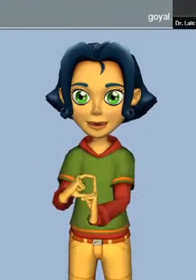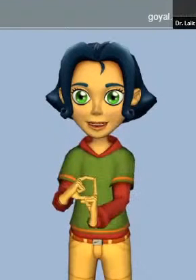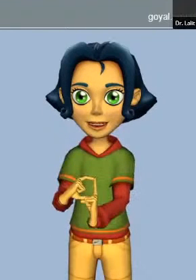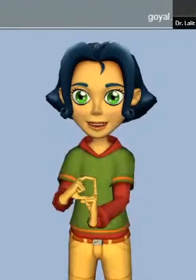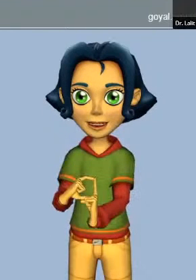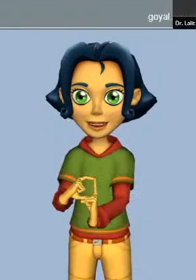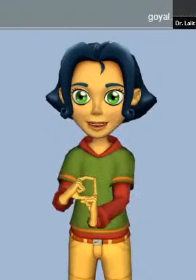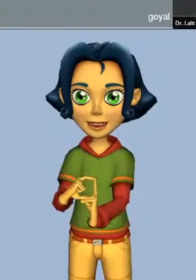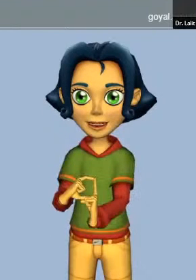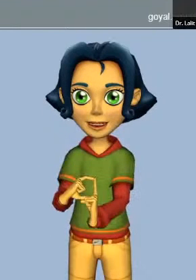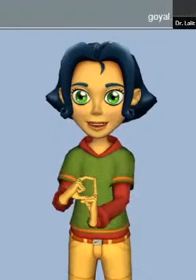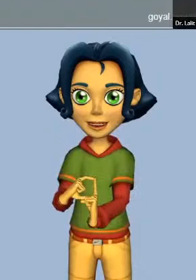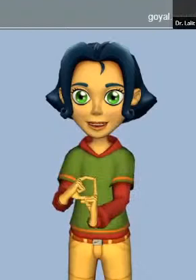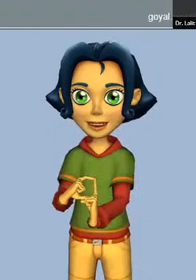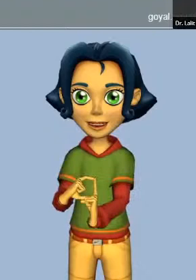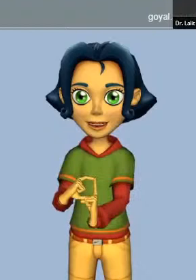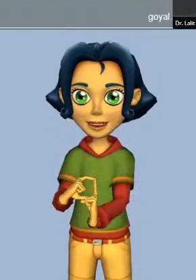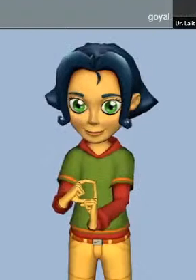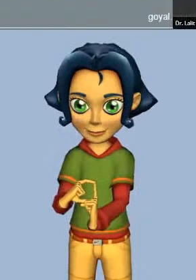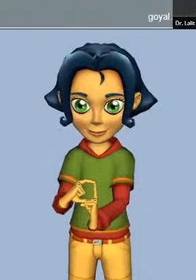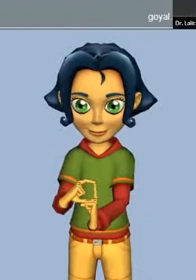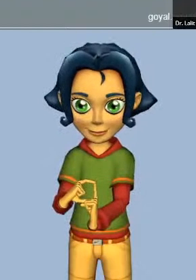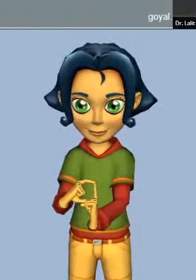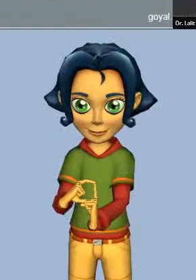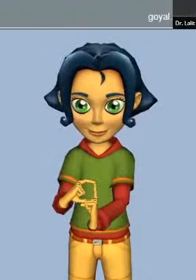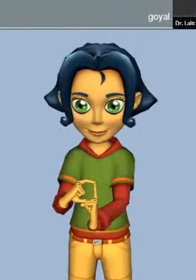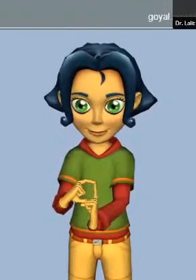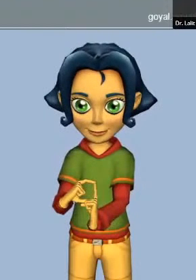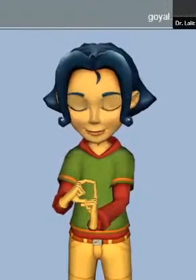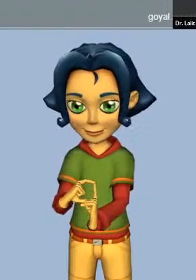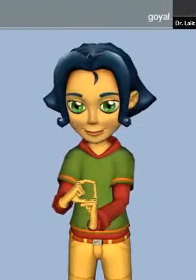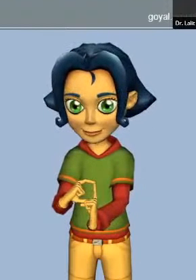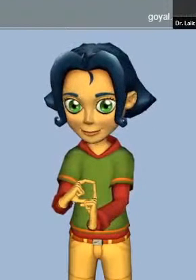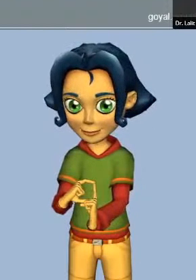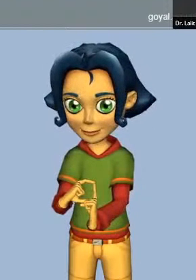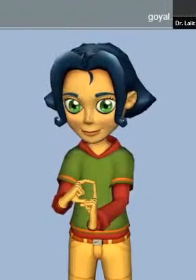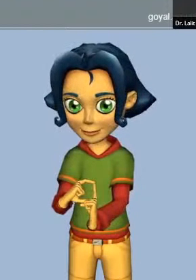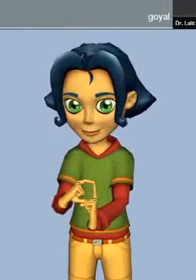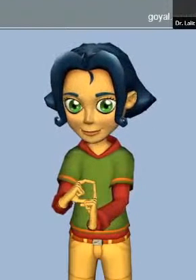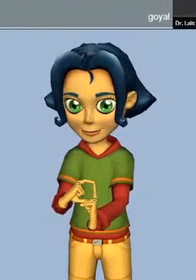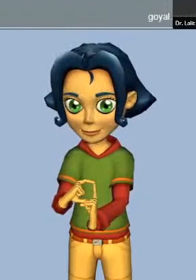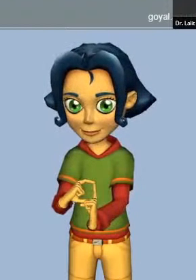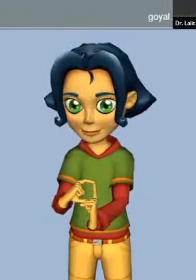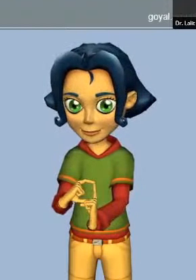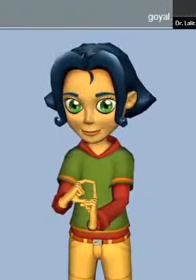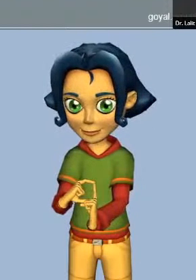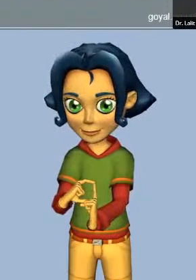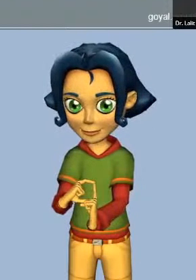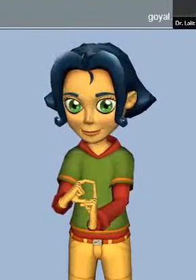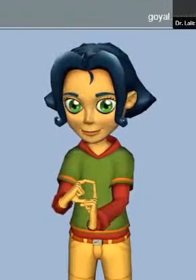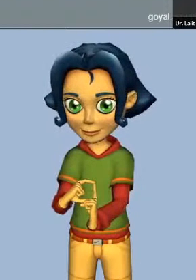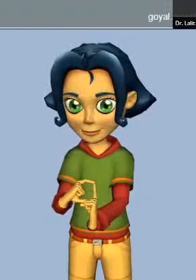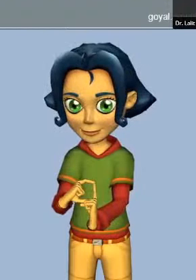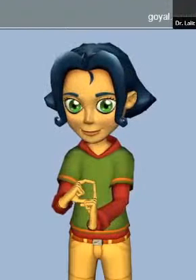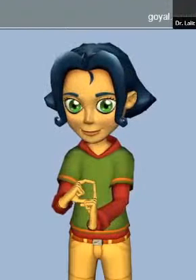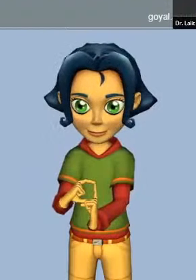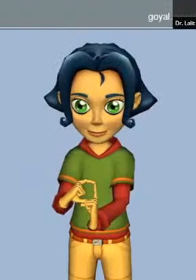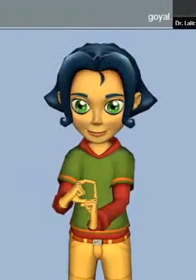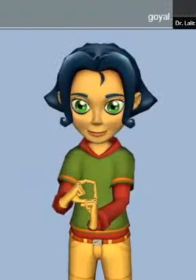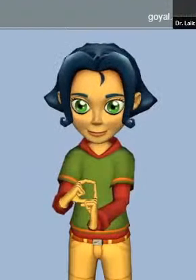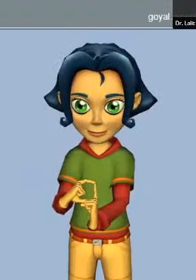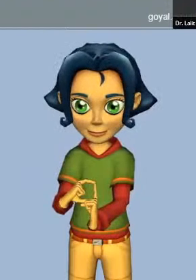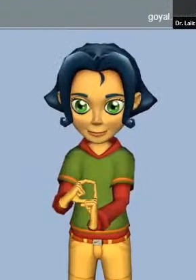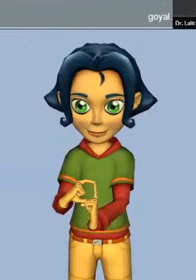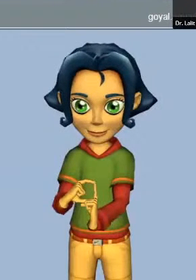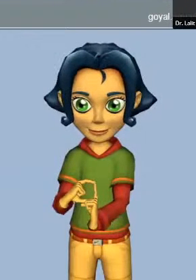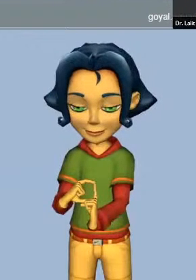So the words that are not available in the dictionary, those are finger spelled, right? And we have made